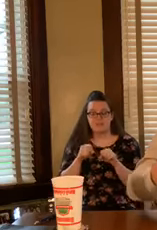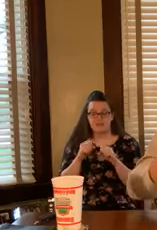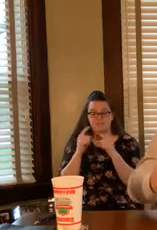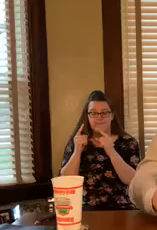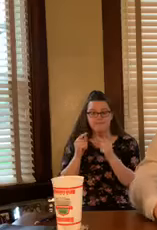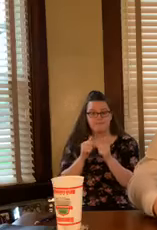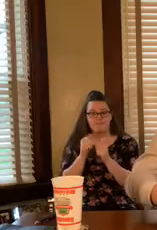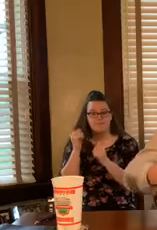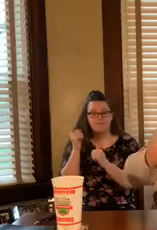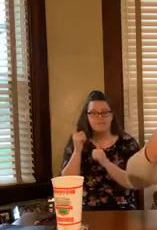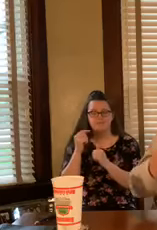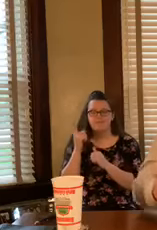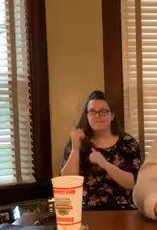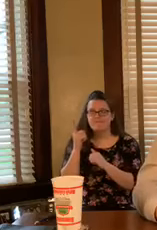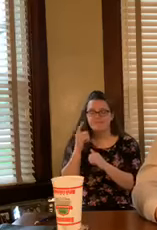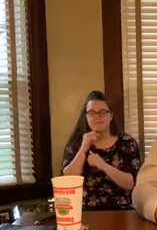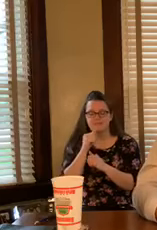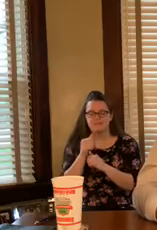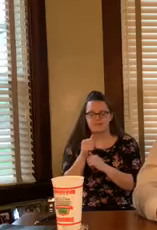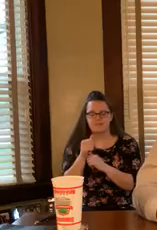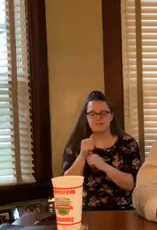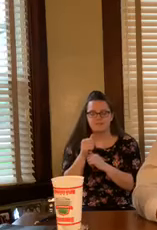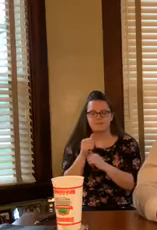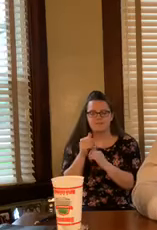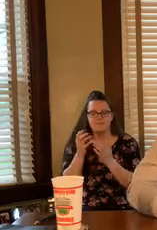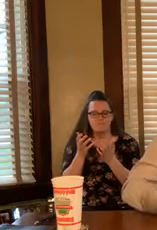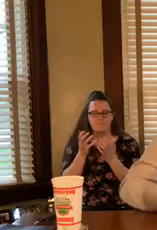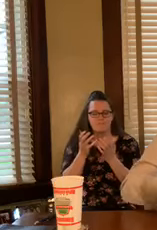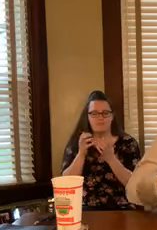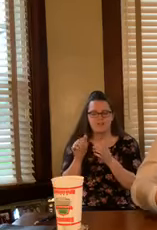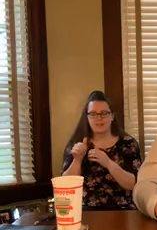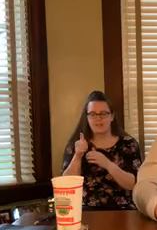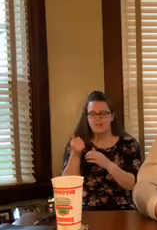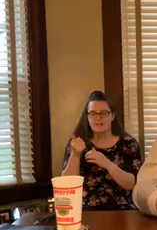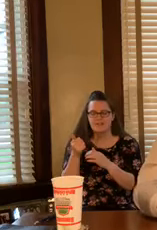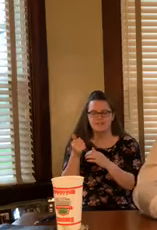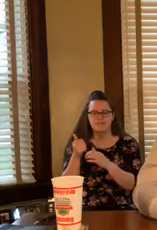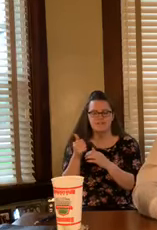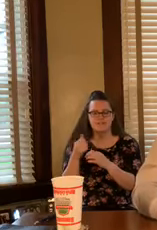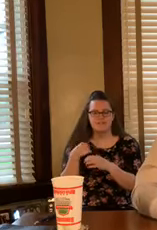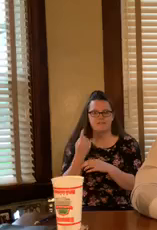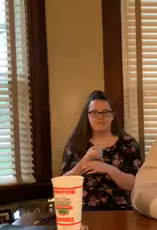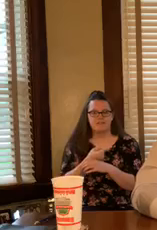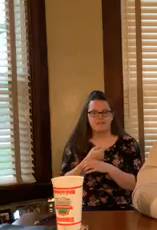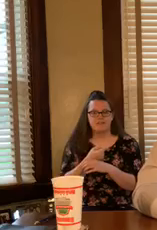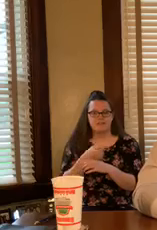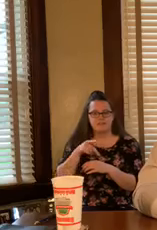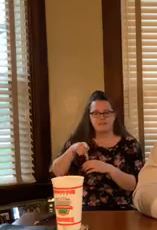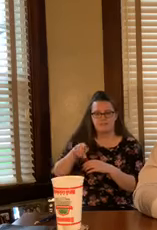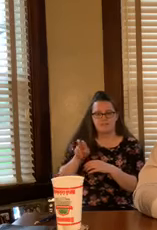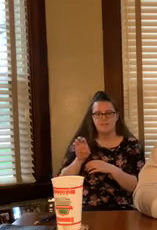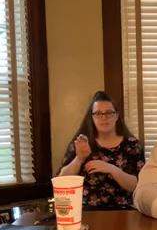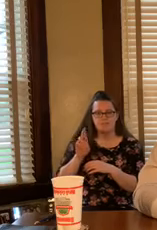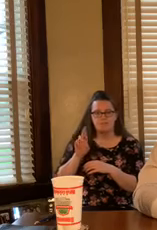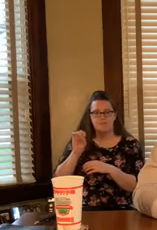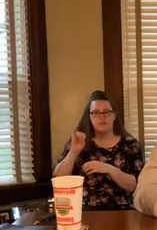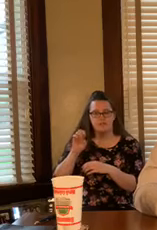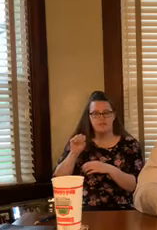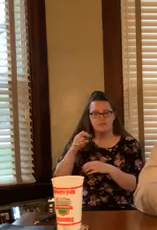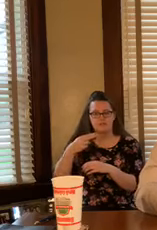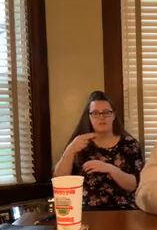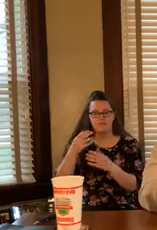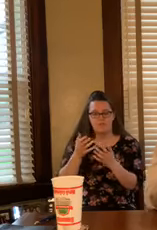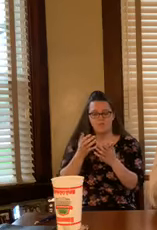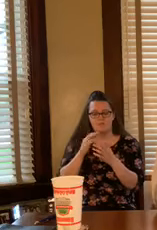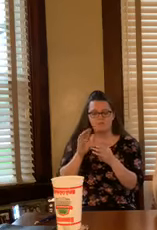says he's not willing that any would perish, but that all would come unto repentance. I